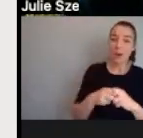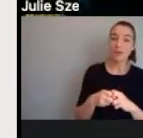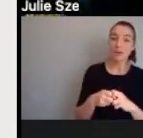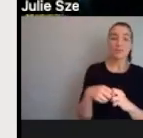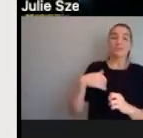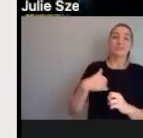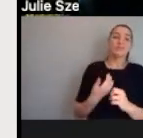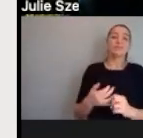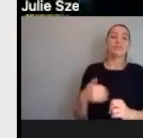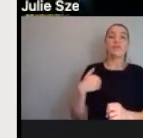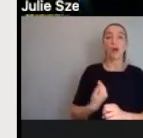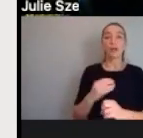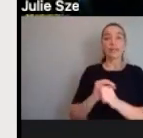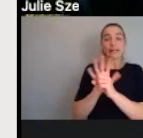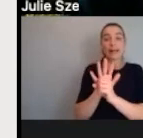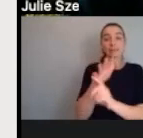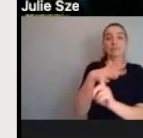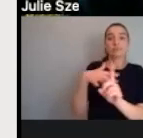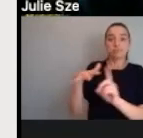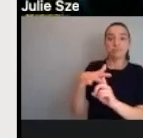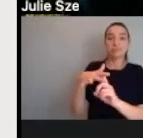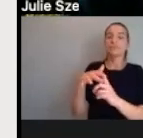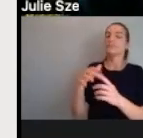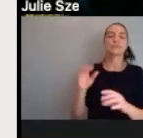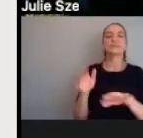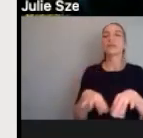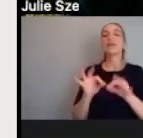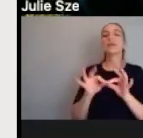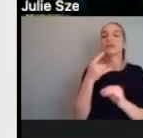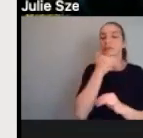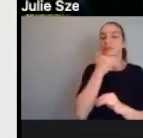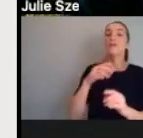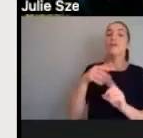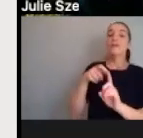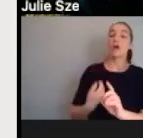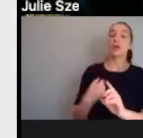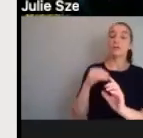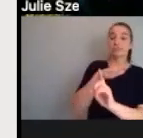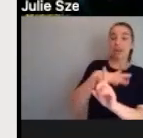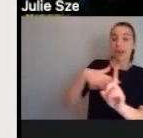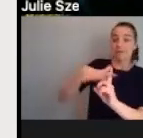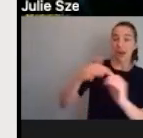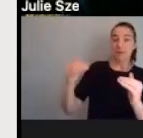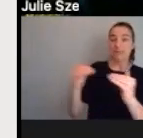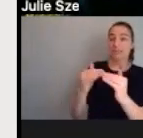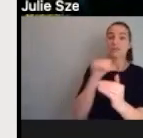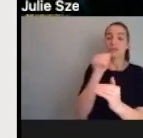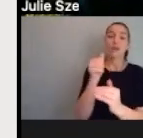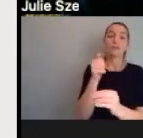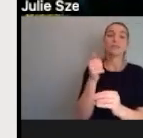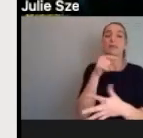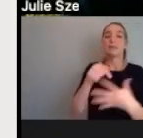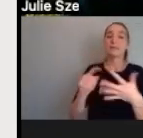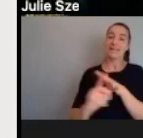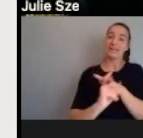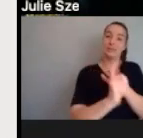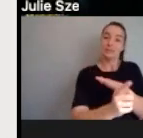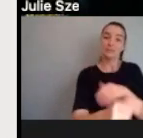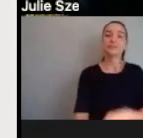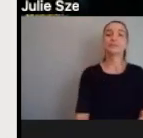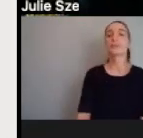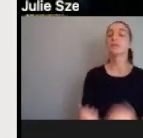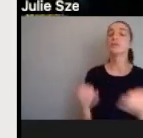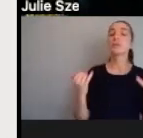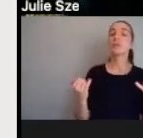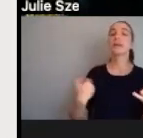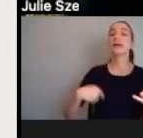Um, and so there is important theoretical and praxis oriented work that's already being done around critical climate justice.